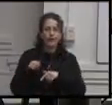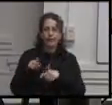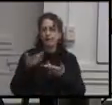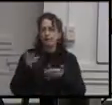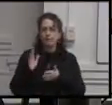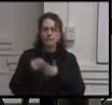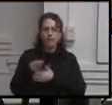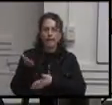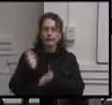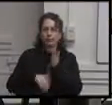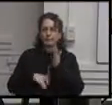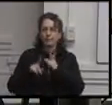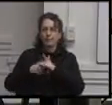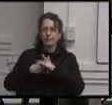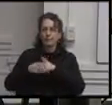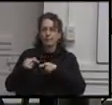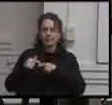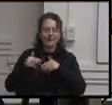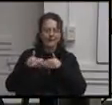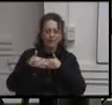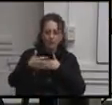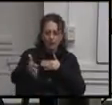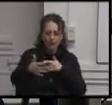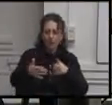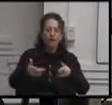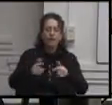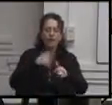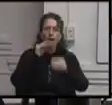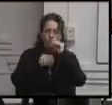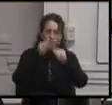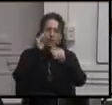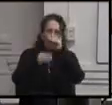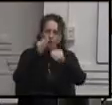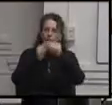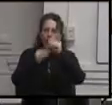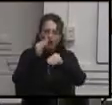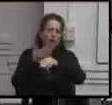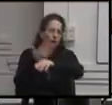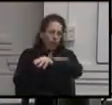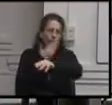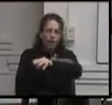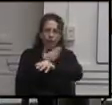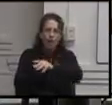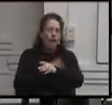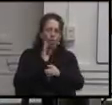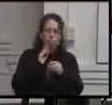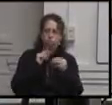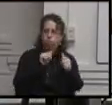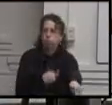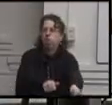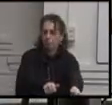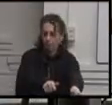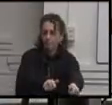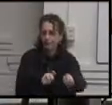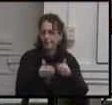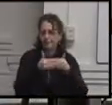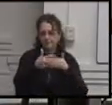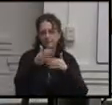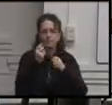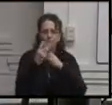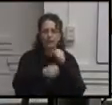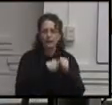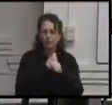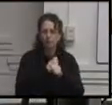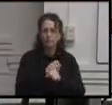down the cost of the projects, which is appropriate, everybody needs to look at smaller square footage. There's lots of ways to save money